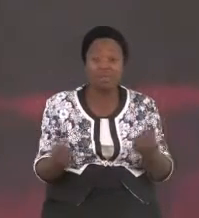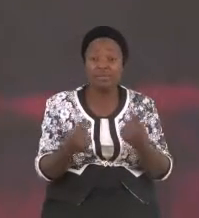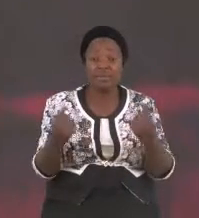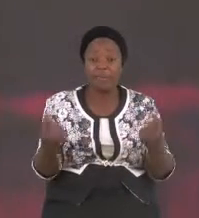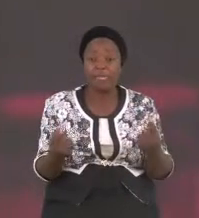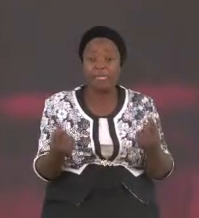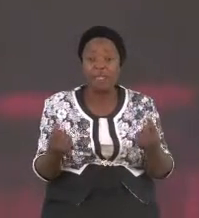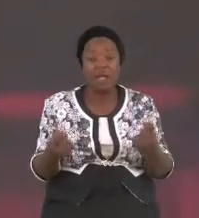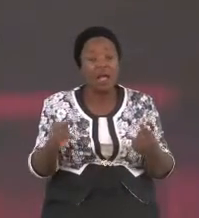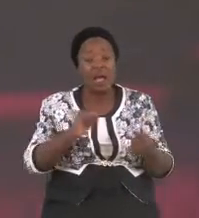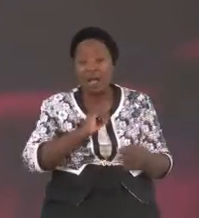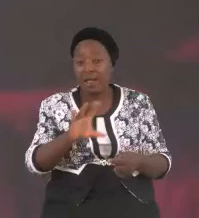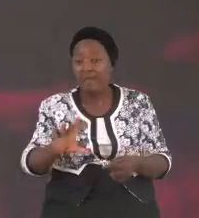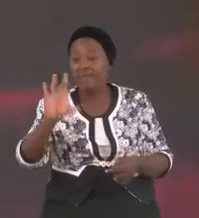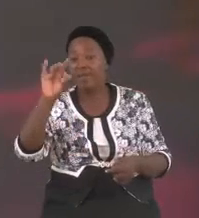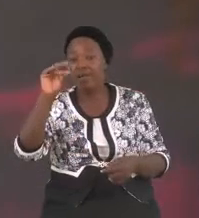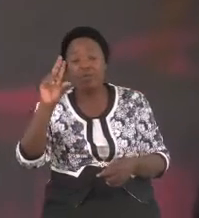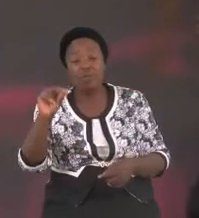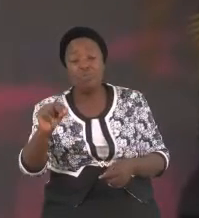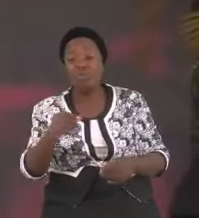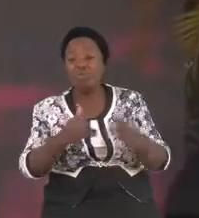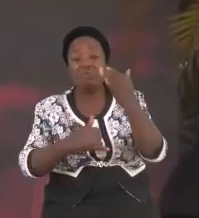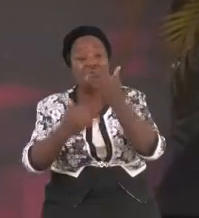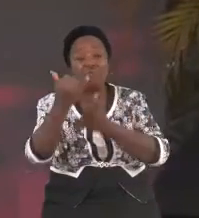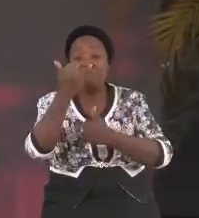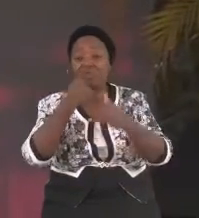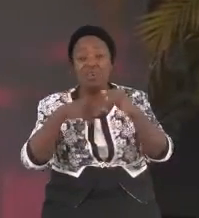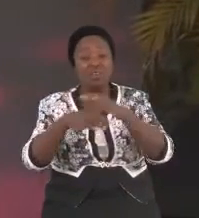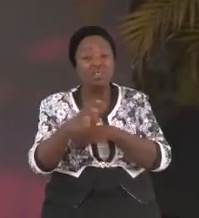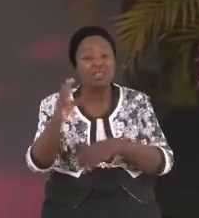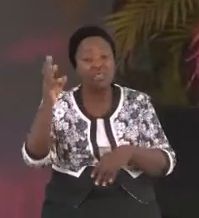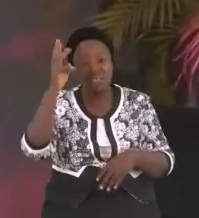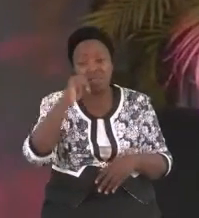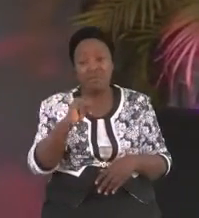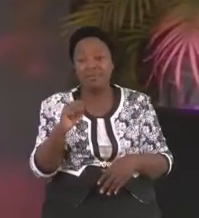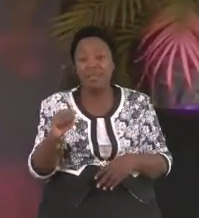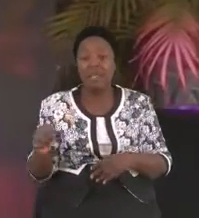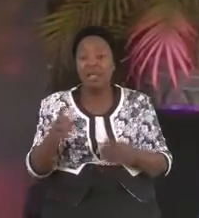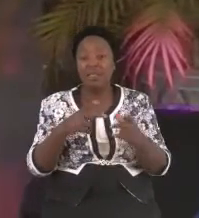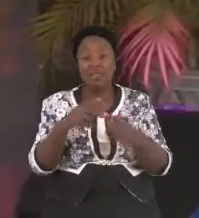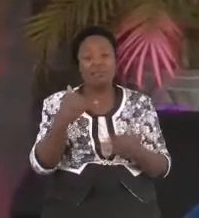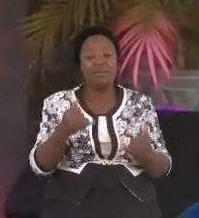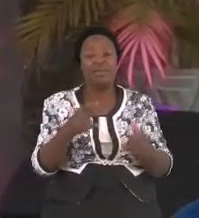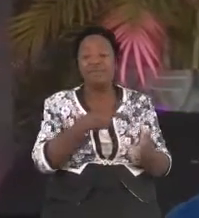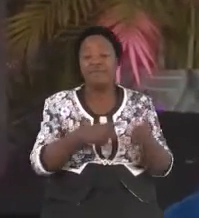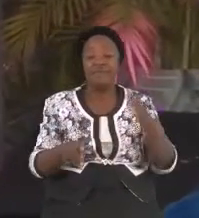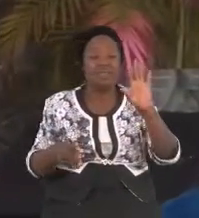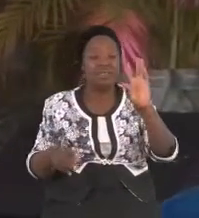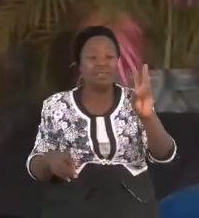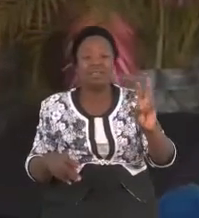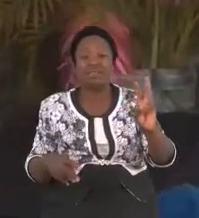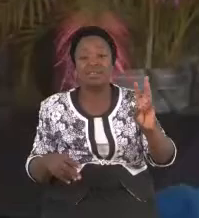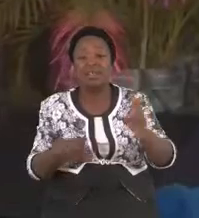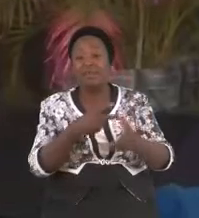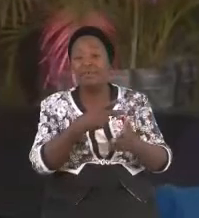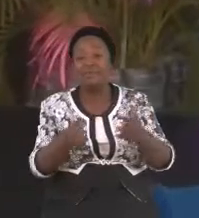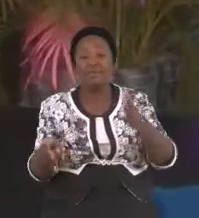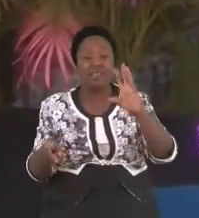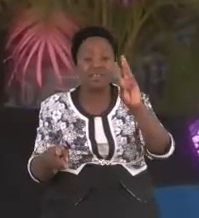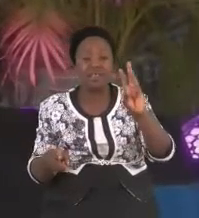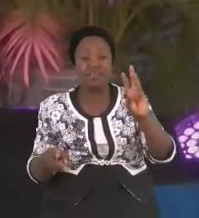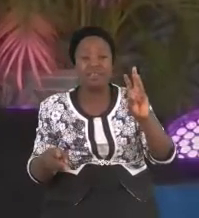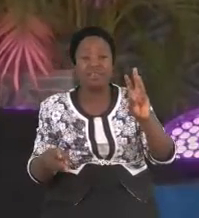find no fault in him look at verse 6 then he tells us in verse 6 and when the